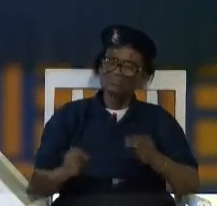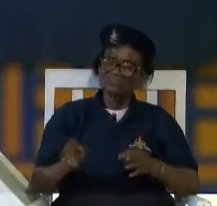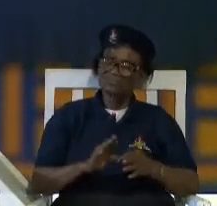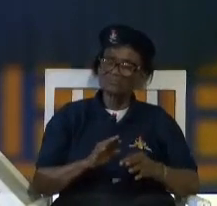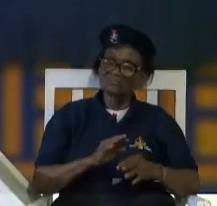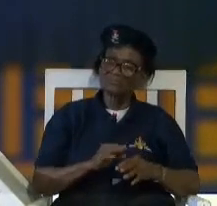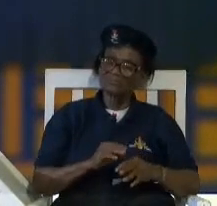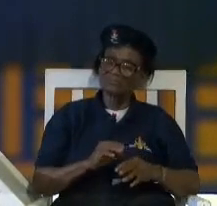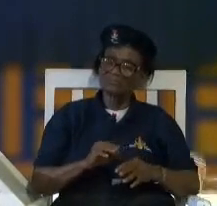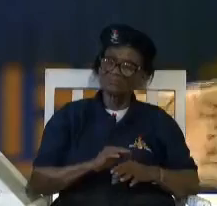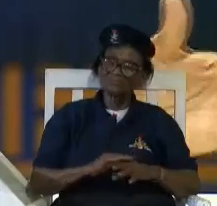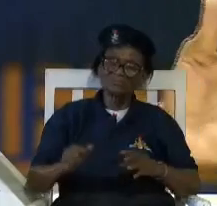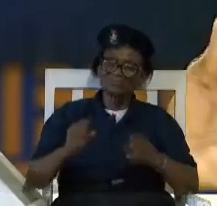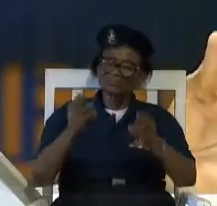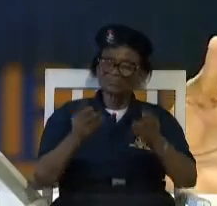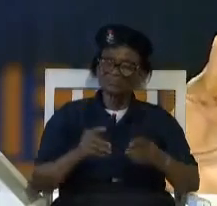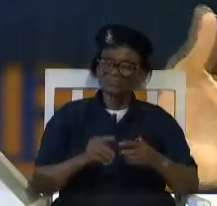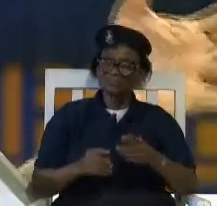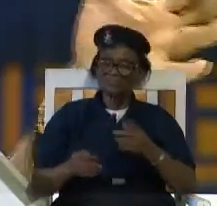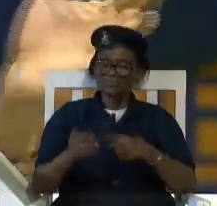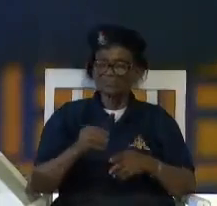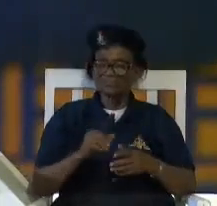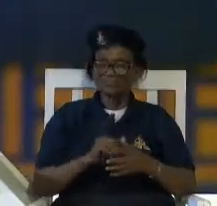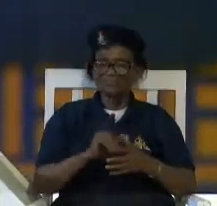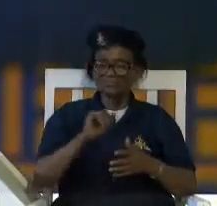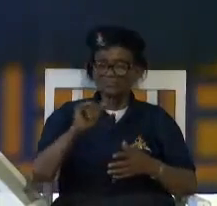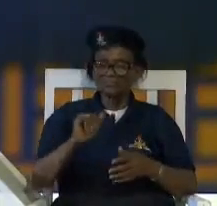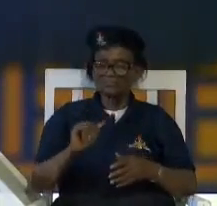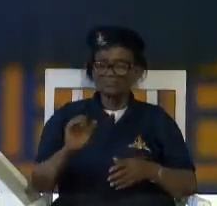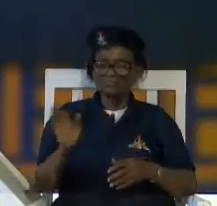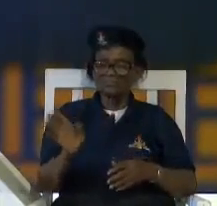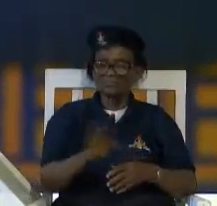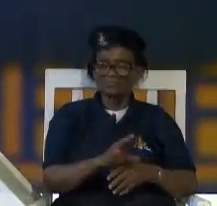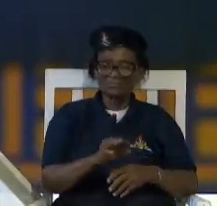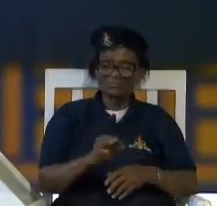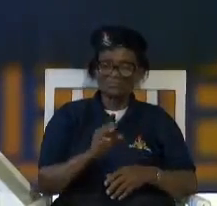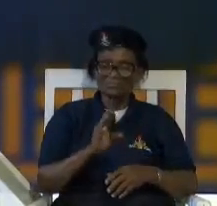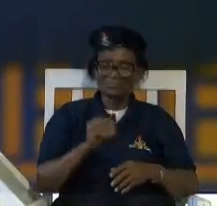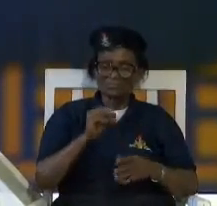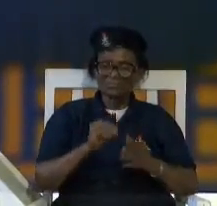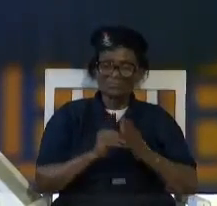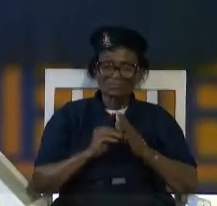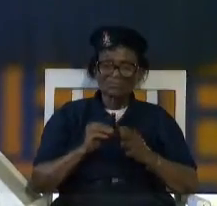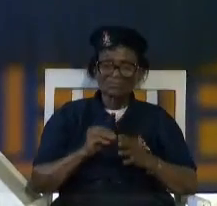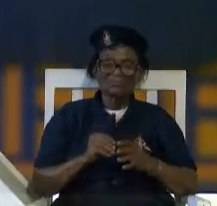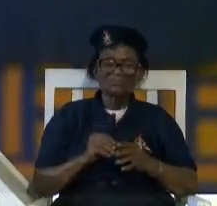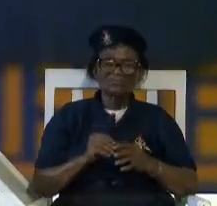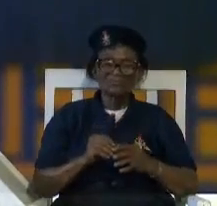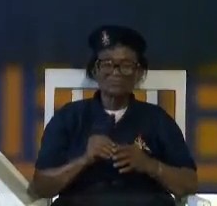headache. In the meantime, the rest of us who